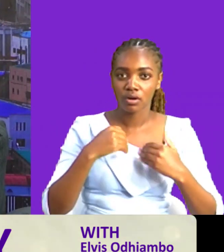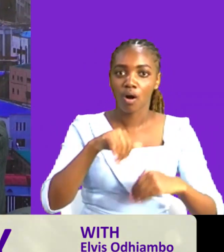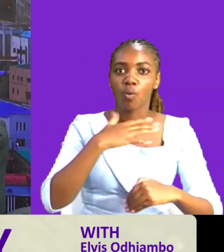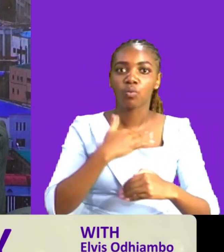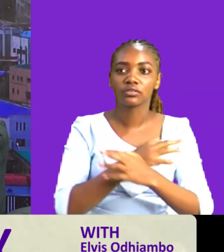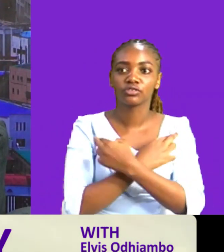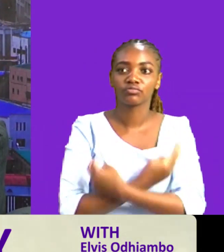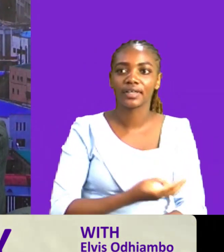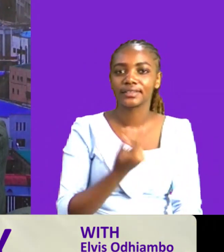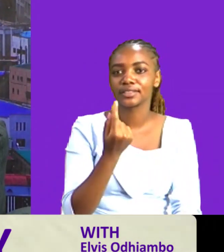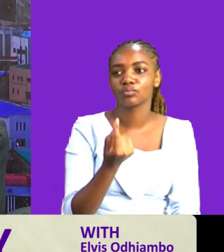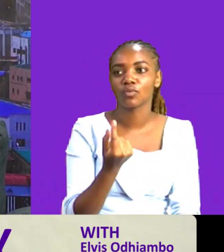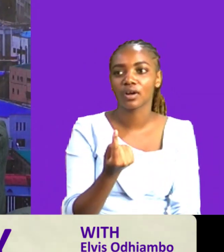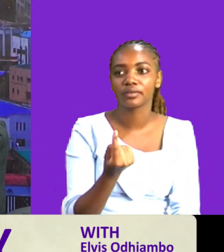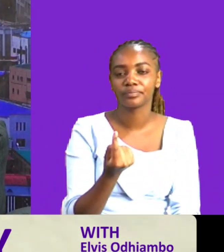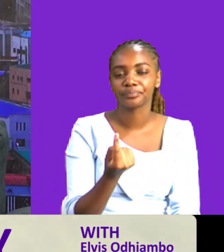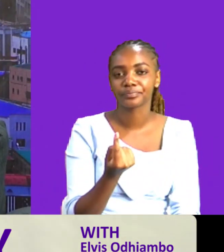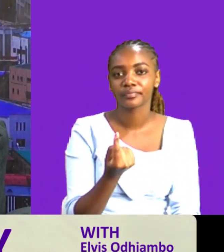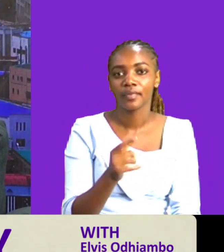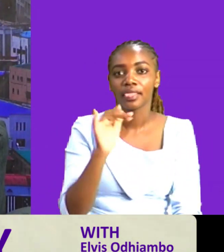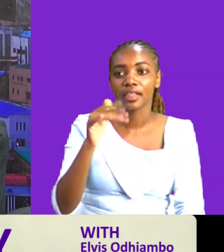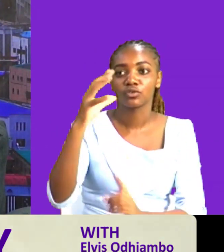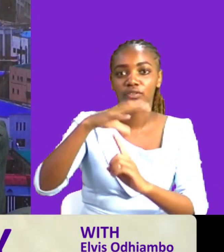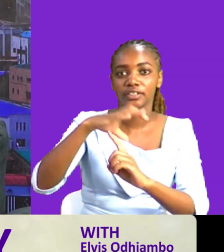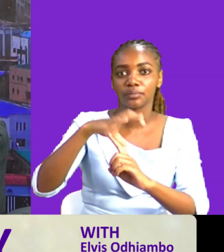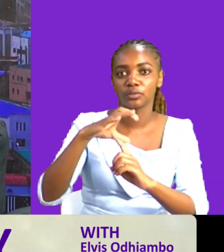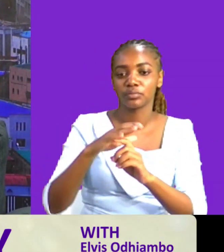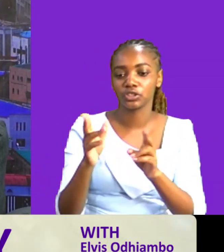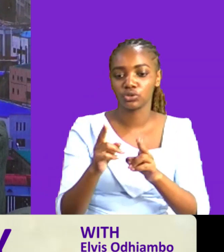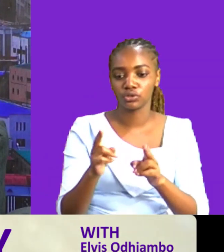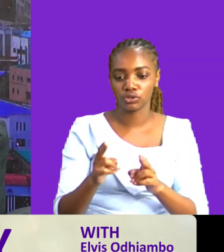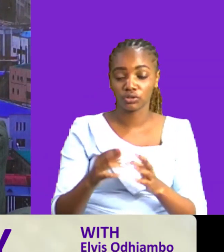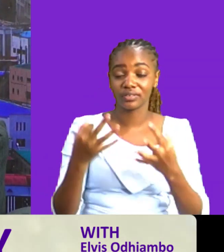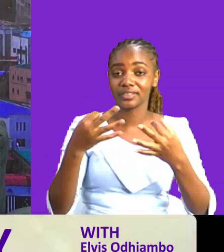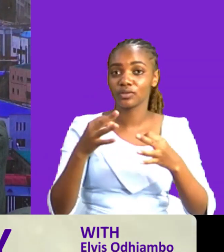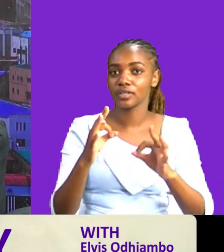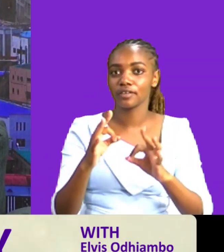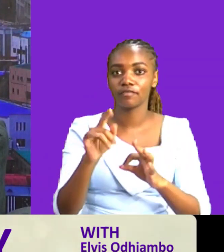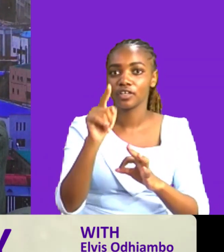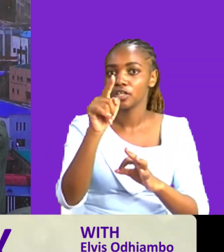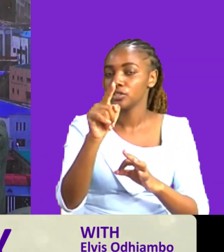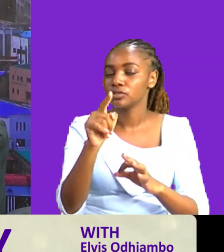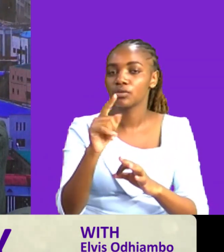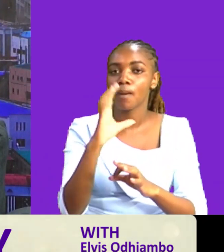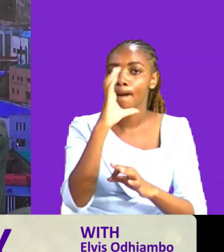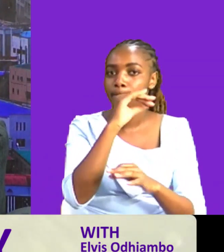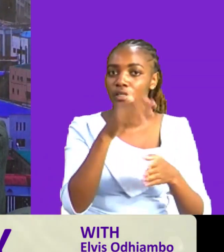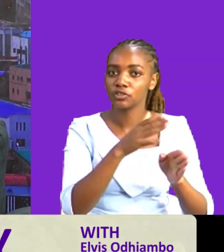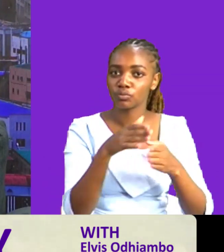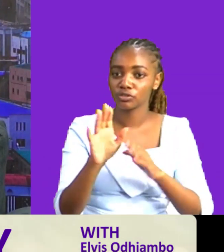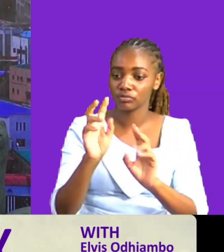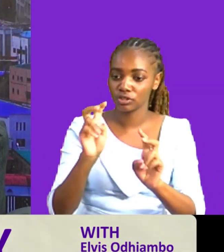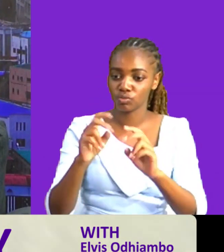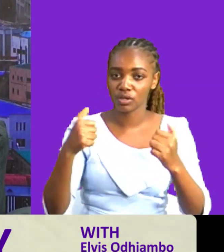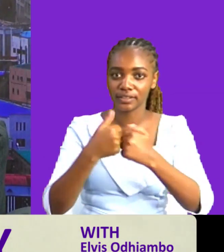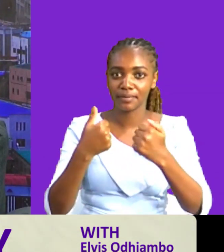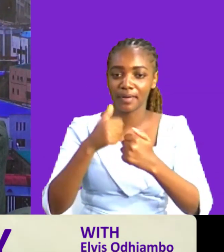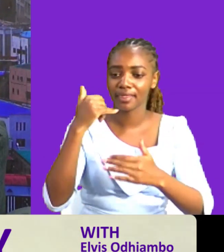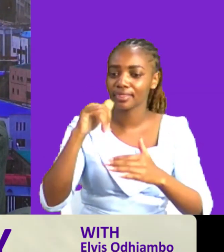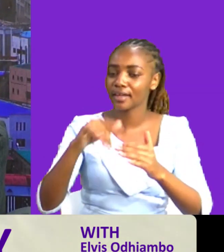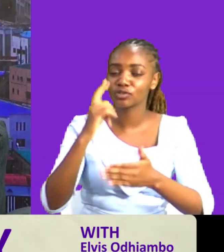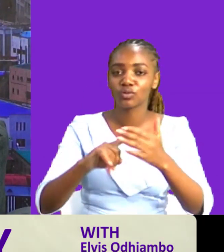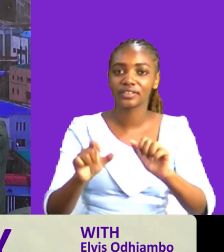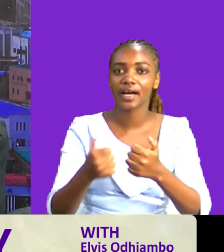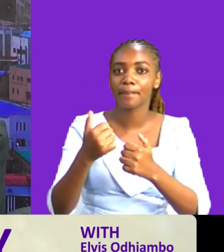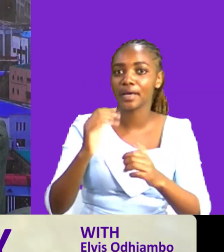quick breather. That was the Champions League in a glimpse. In case you didn't get a chance to watch the match, that is how it went